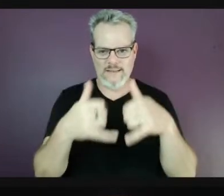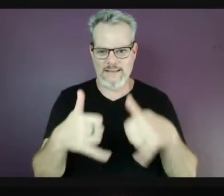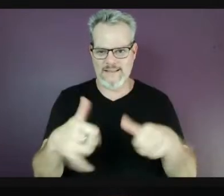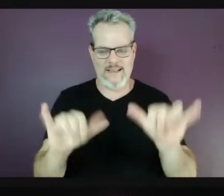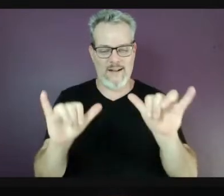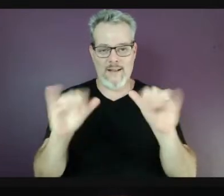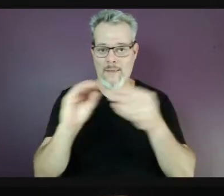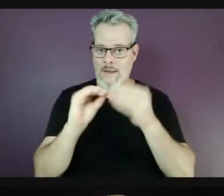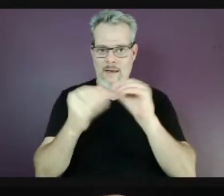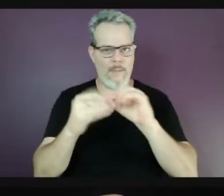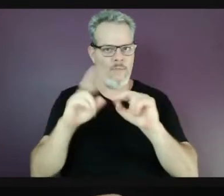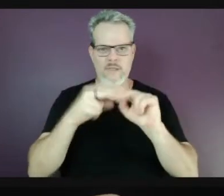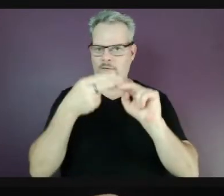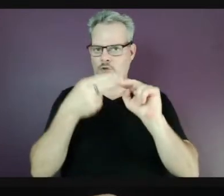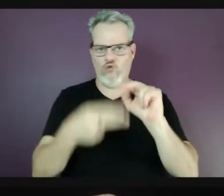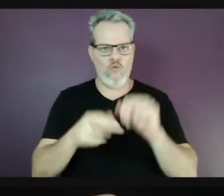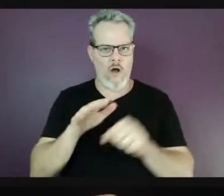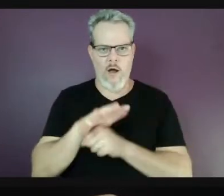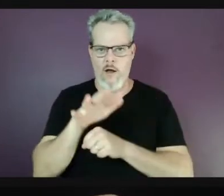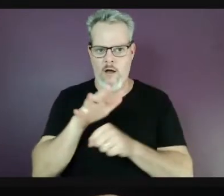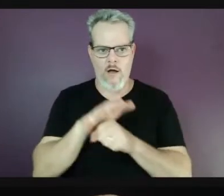dropped enough.